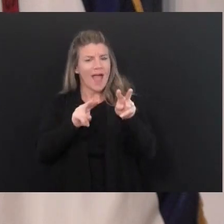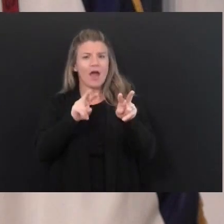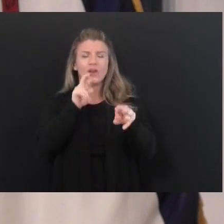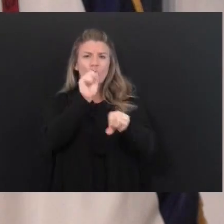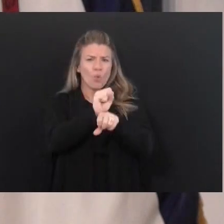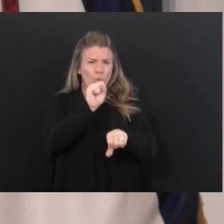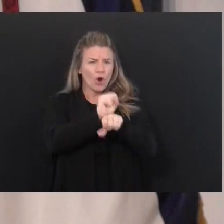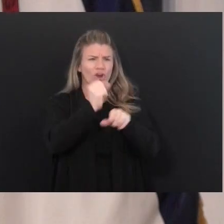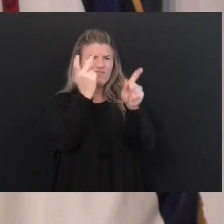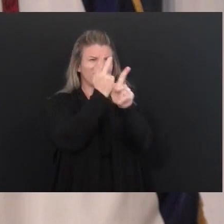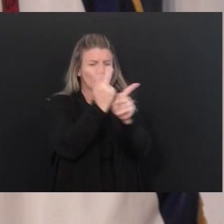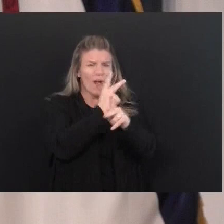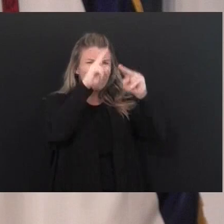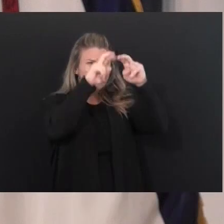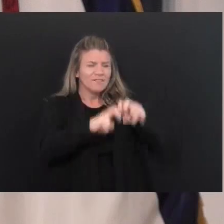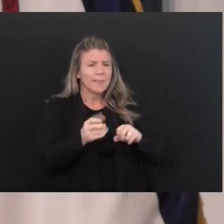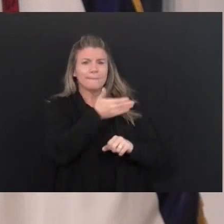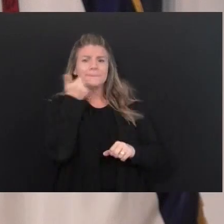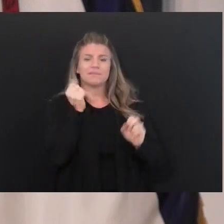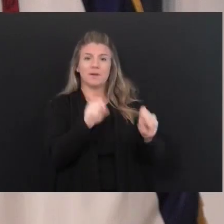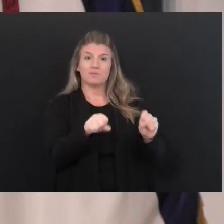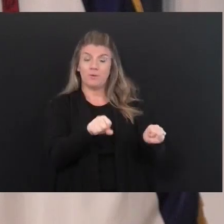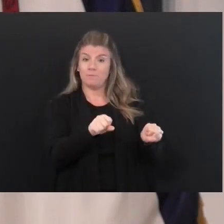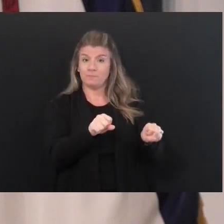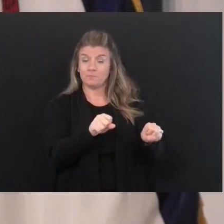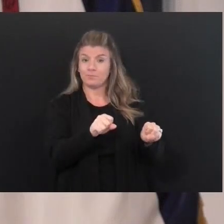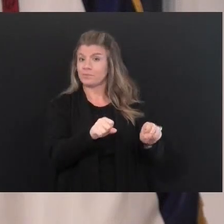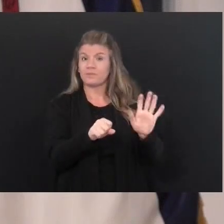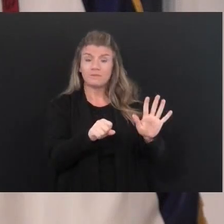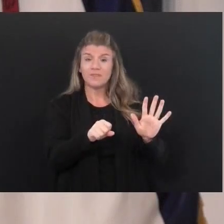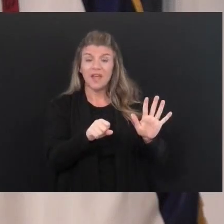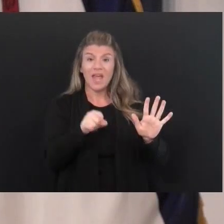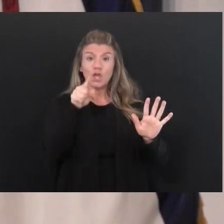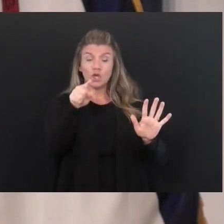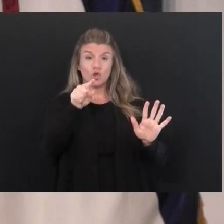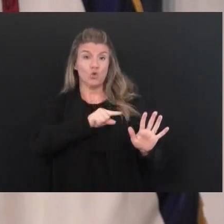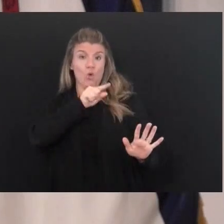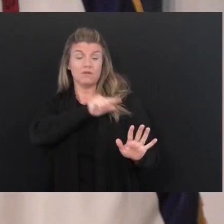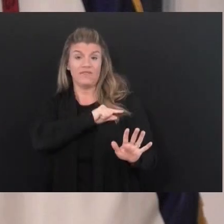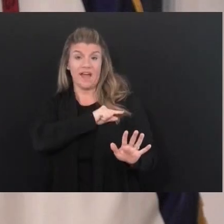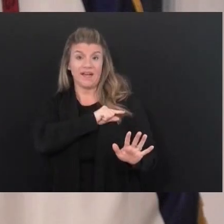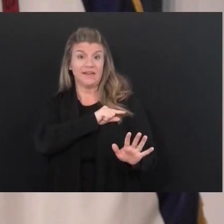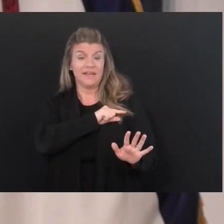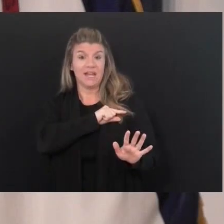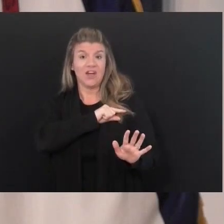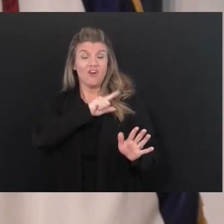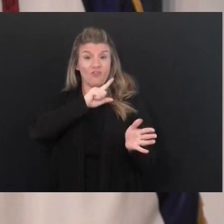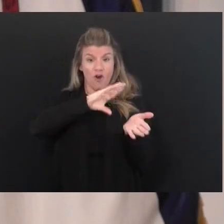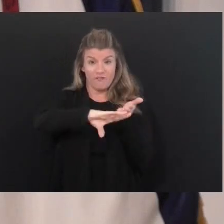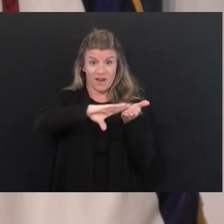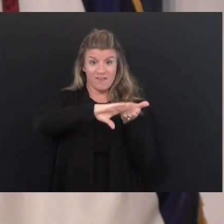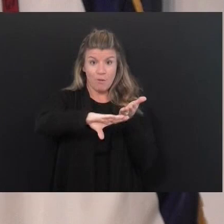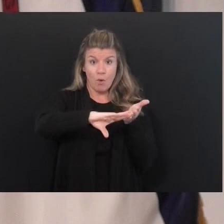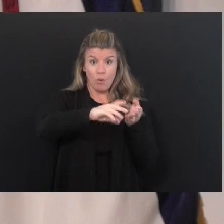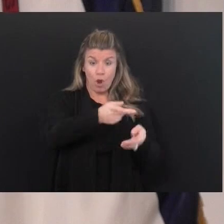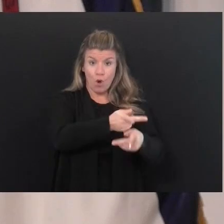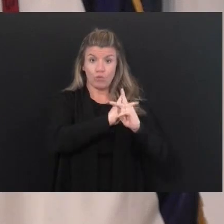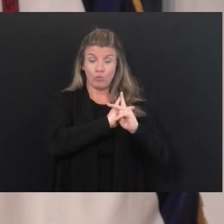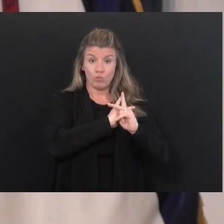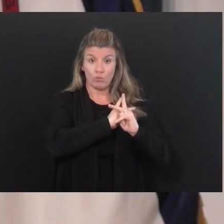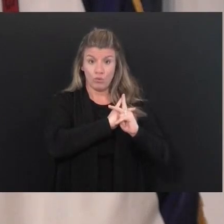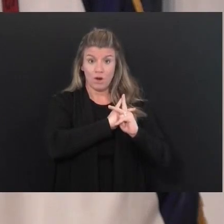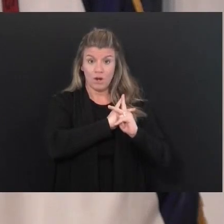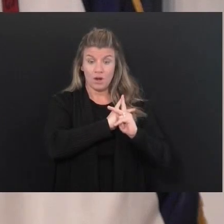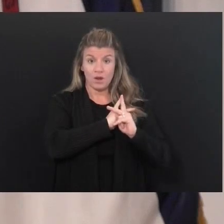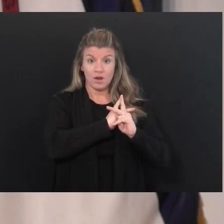as best you possibly can. Just because you qualified for a forgivable loan on